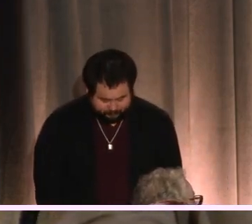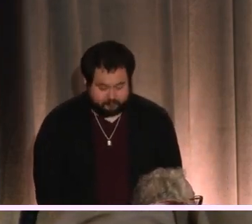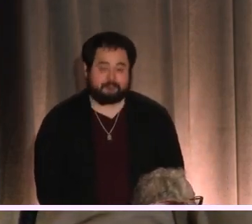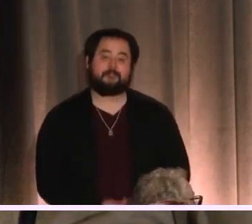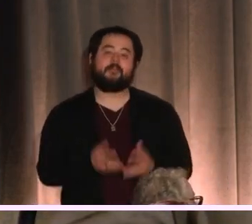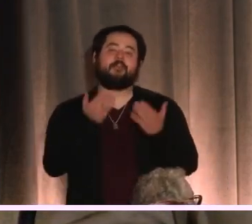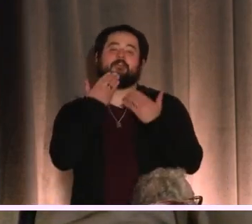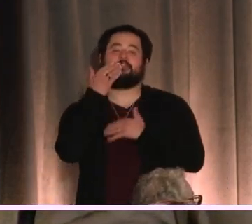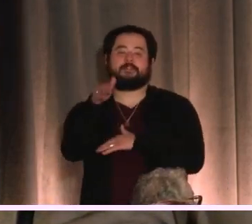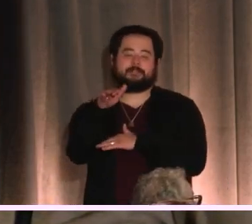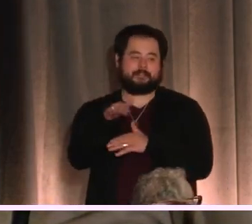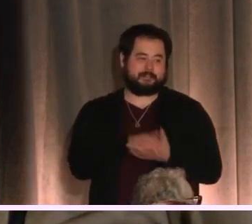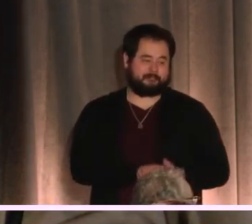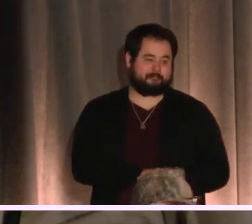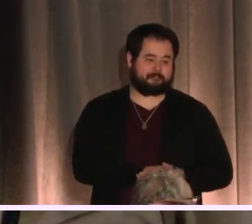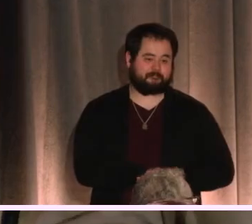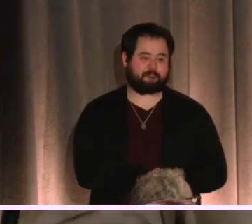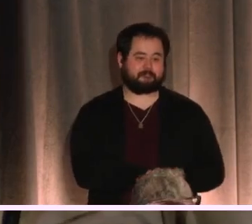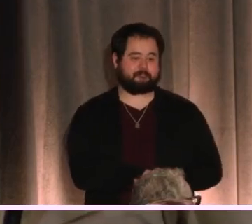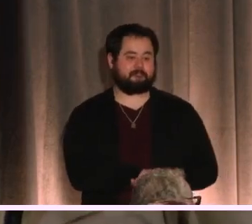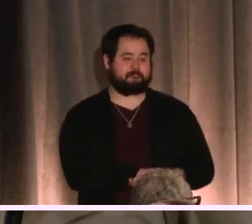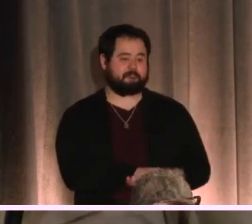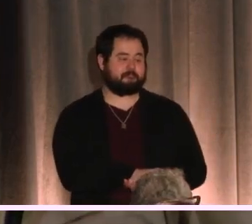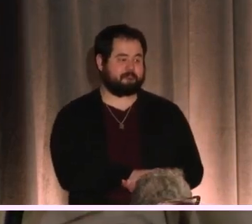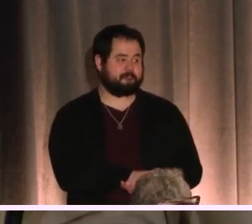Good evening.